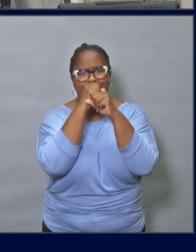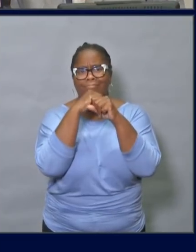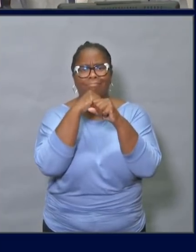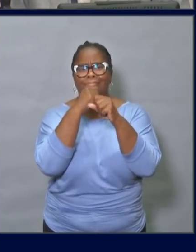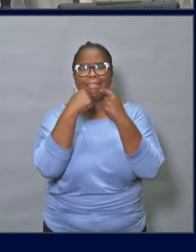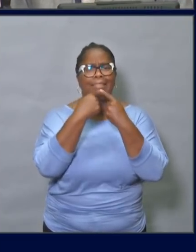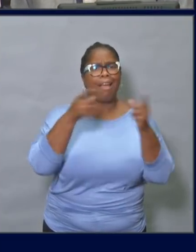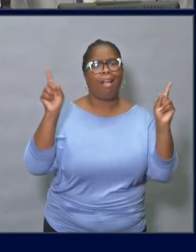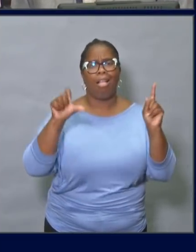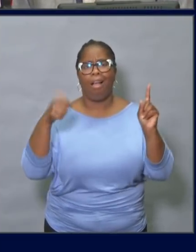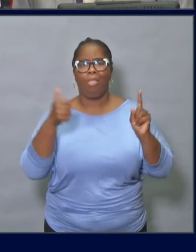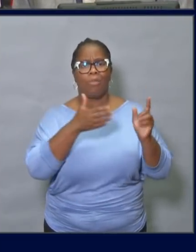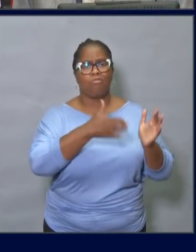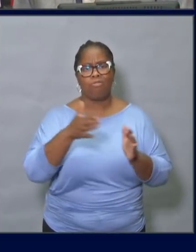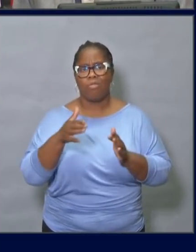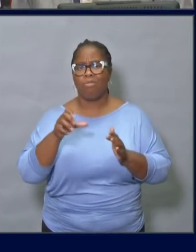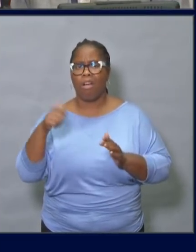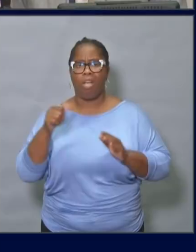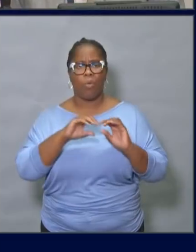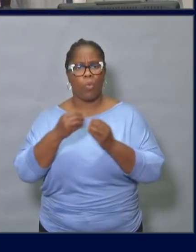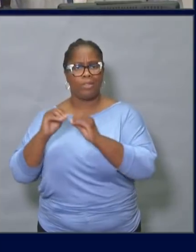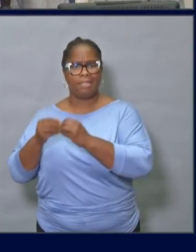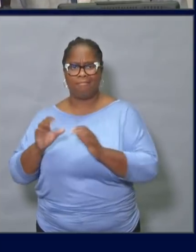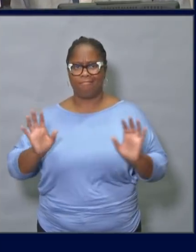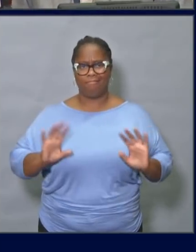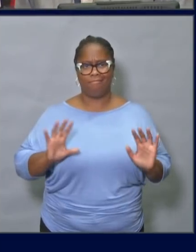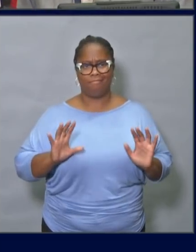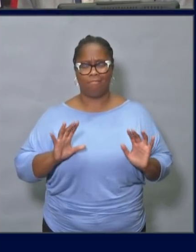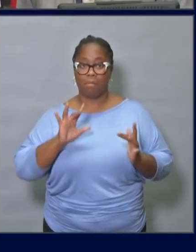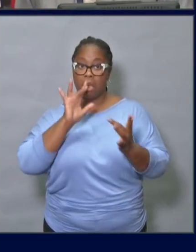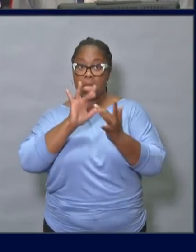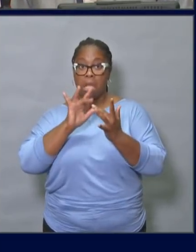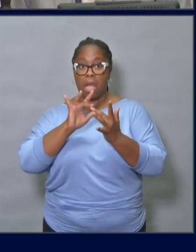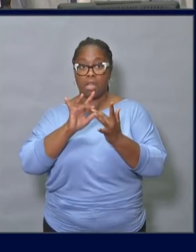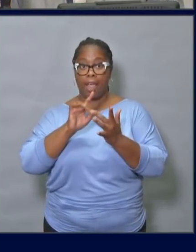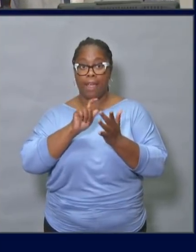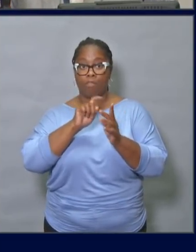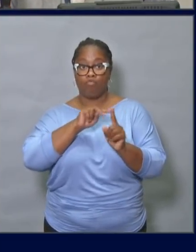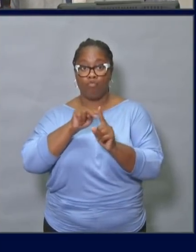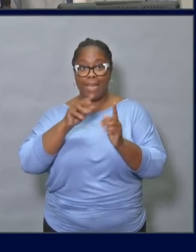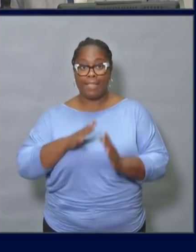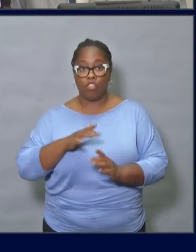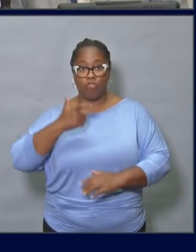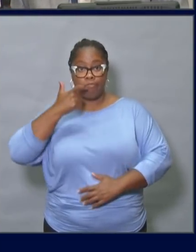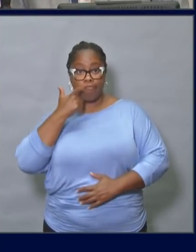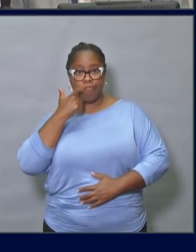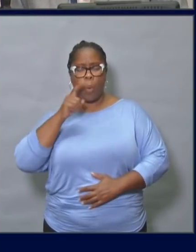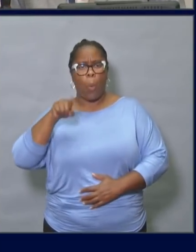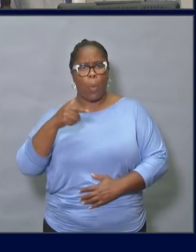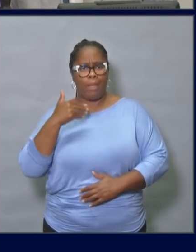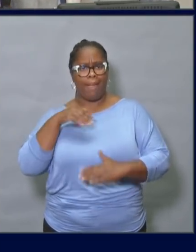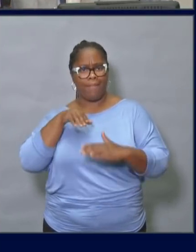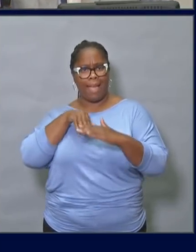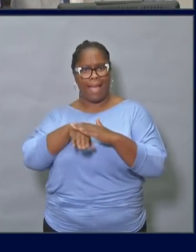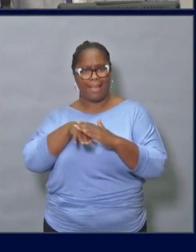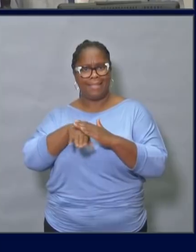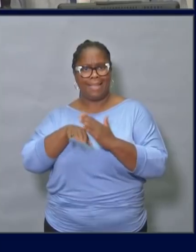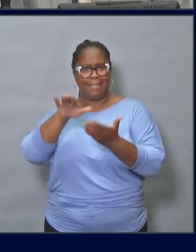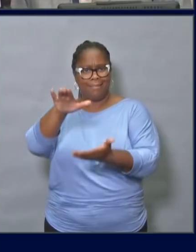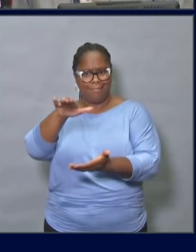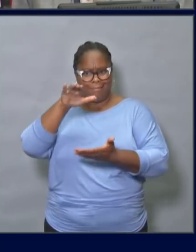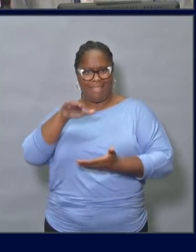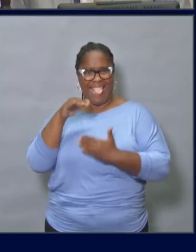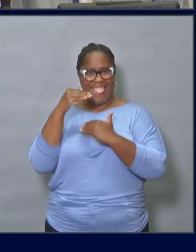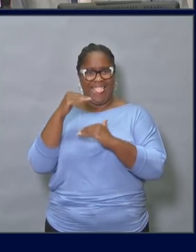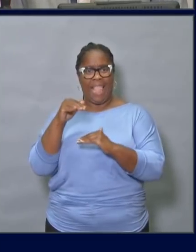individuals. And contact tracers themselves only have access to the cases and the contacts that are assigned to them